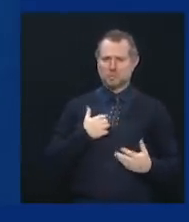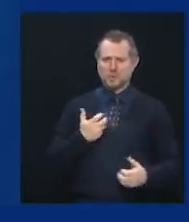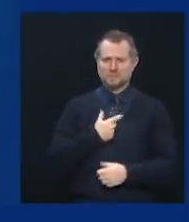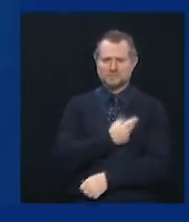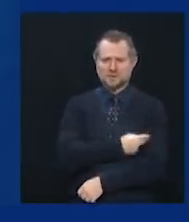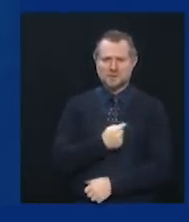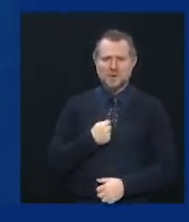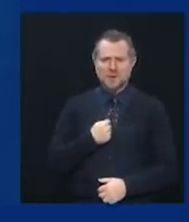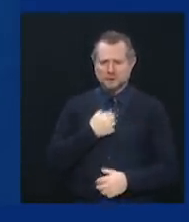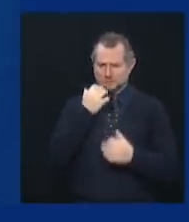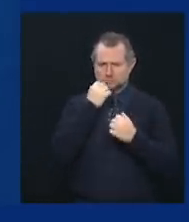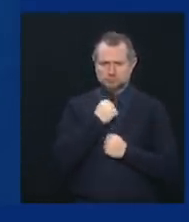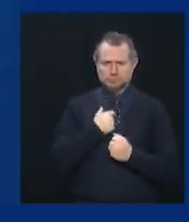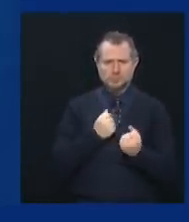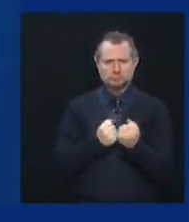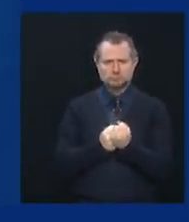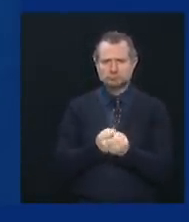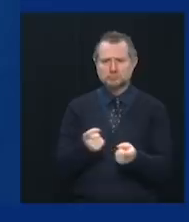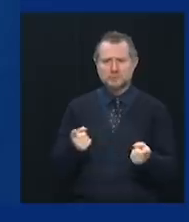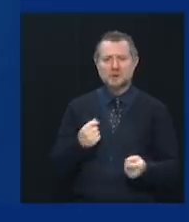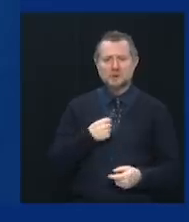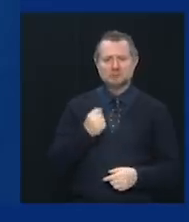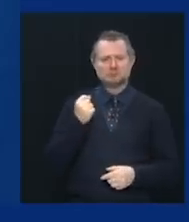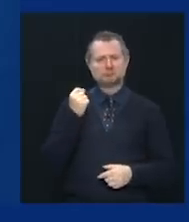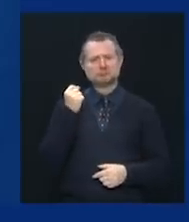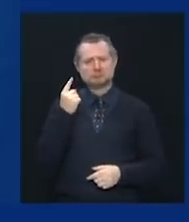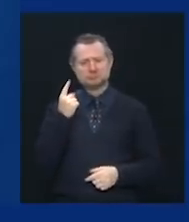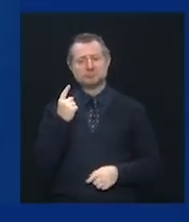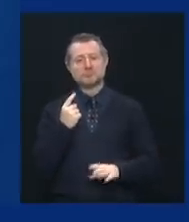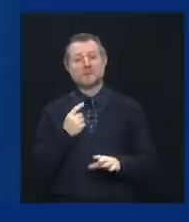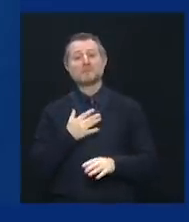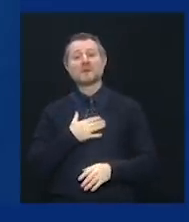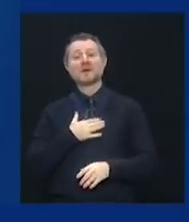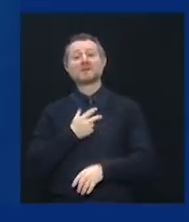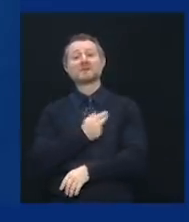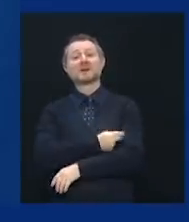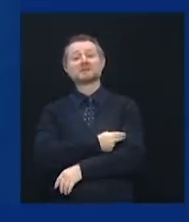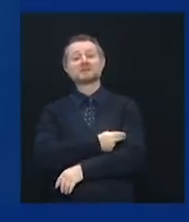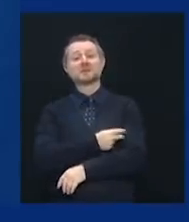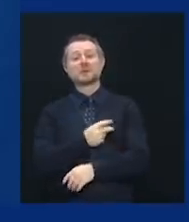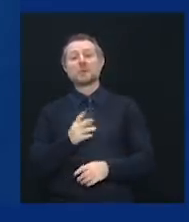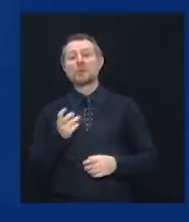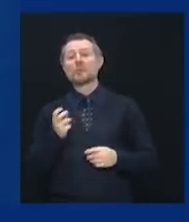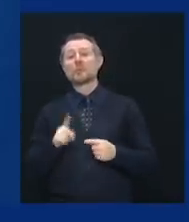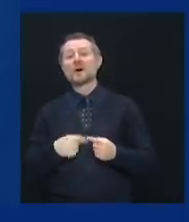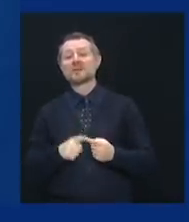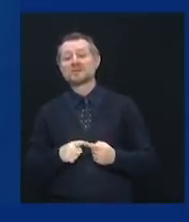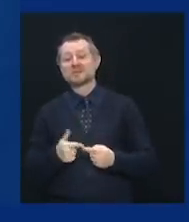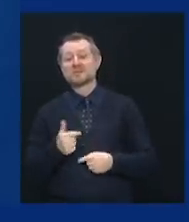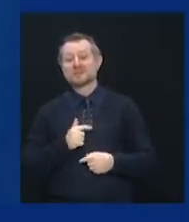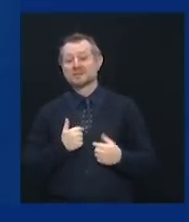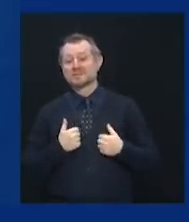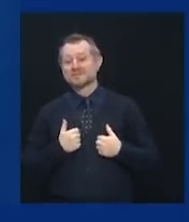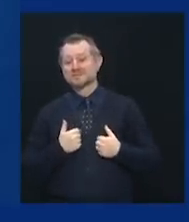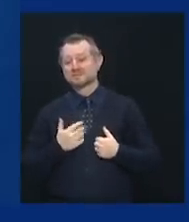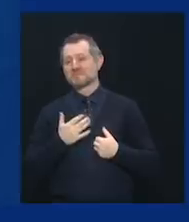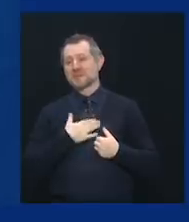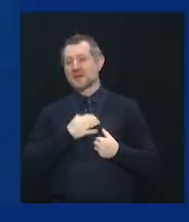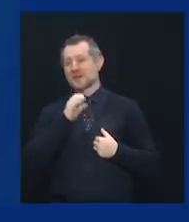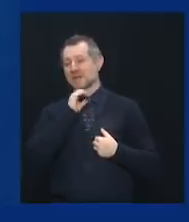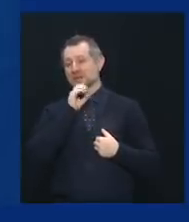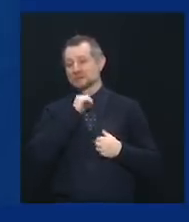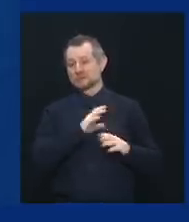in the vaccine 100%. But I'm going to receive my vaccine when my age group is